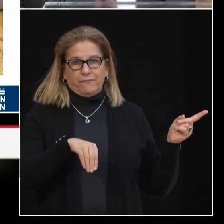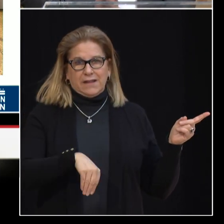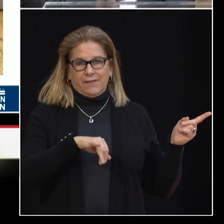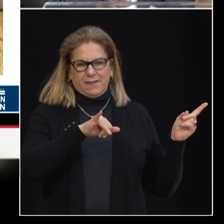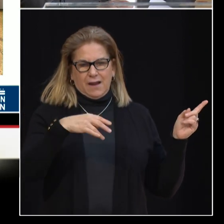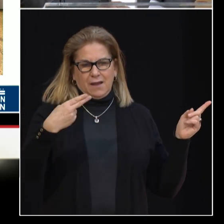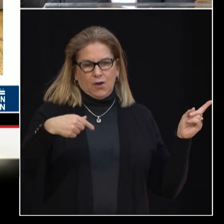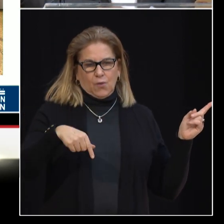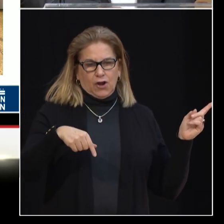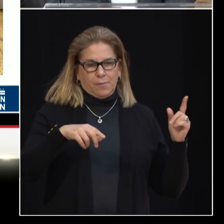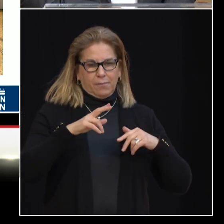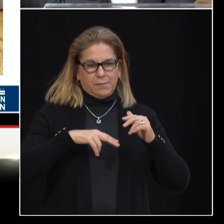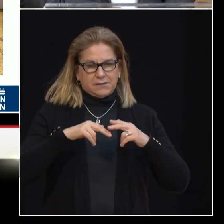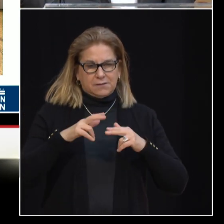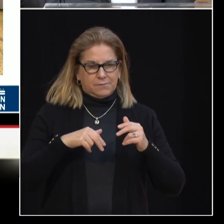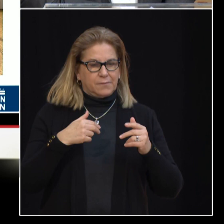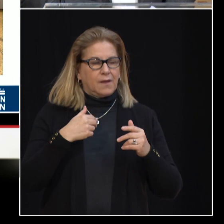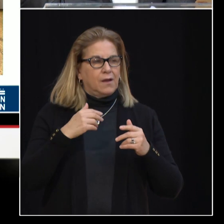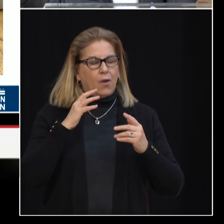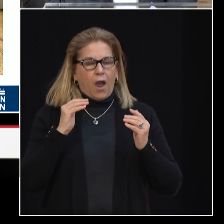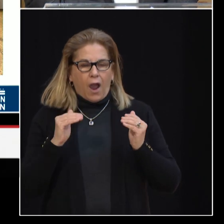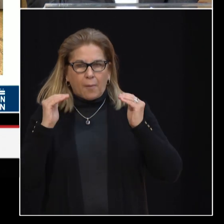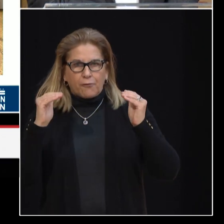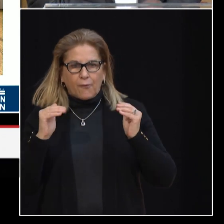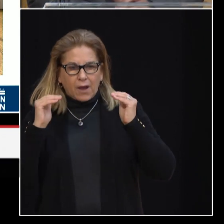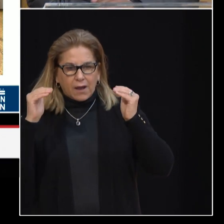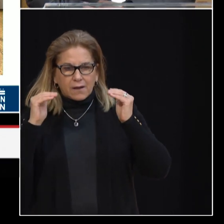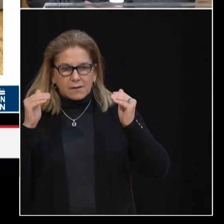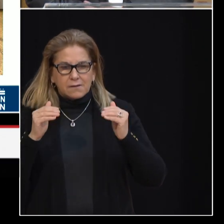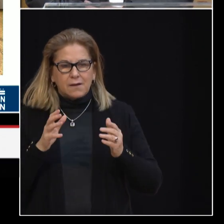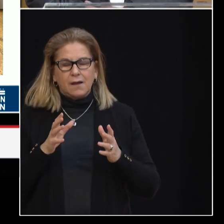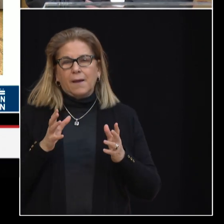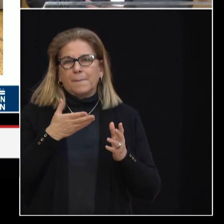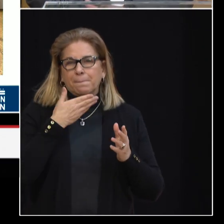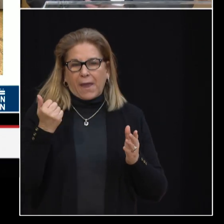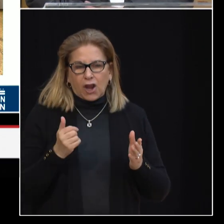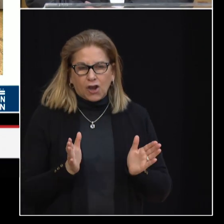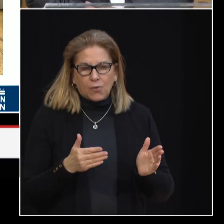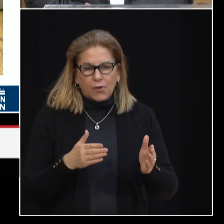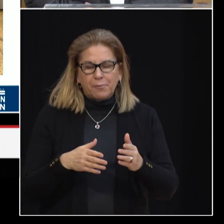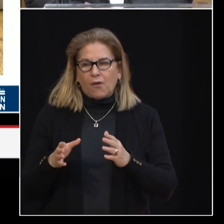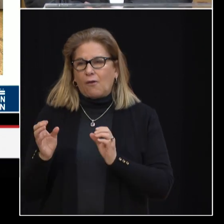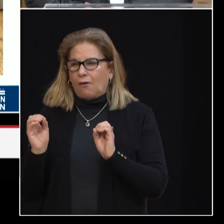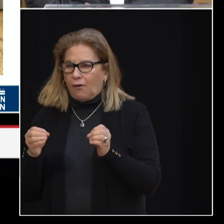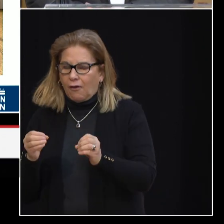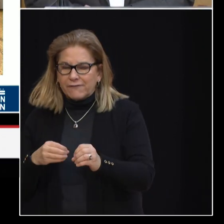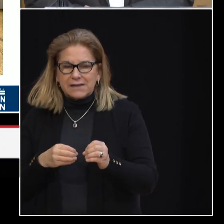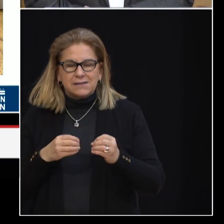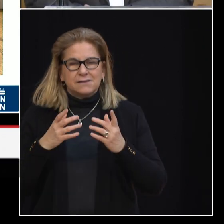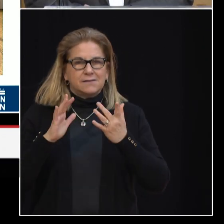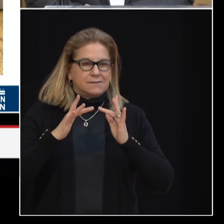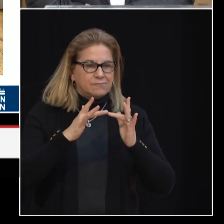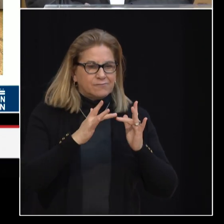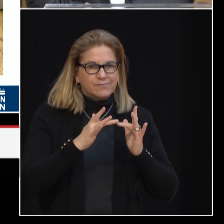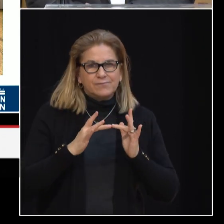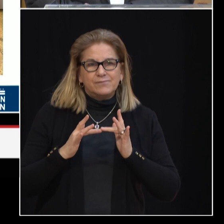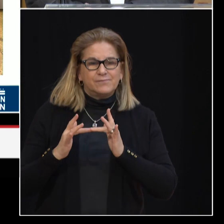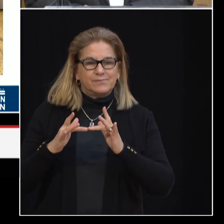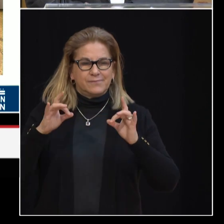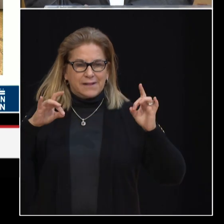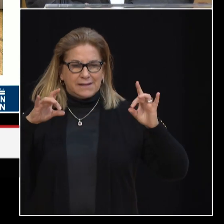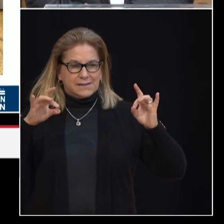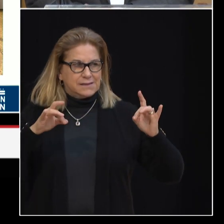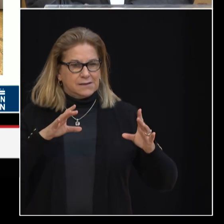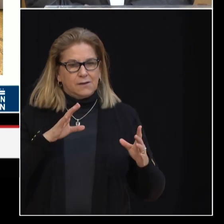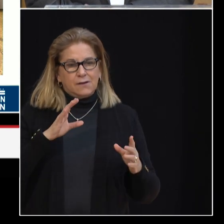to structure and classroom office renovations throughout the facility. This solicitation will go out next month, and we expect